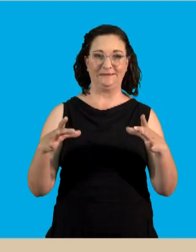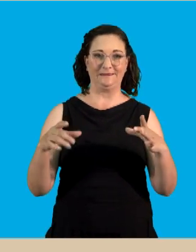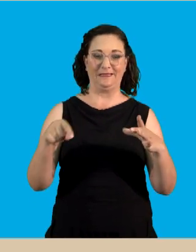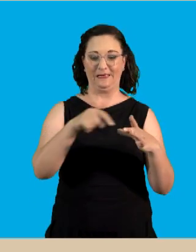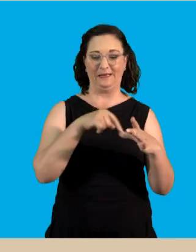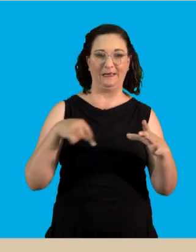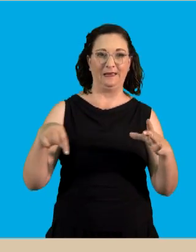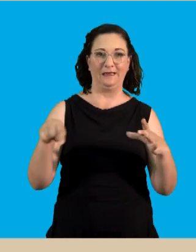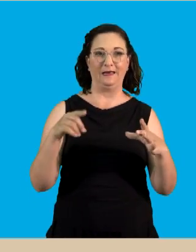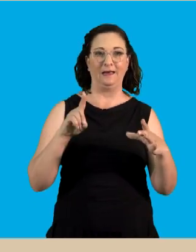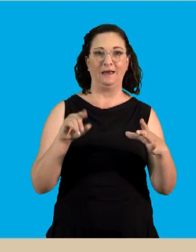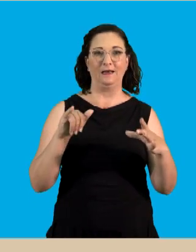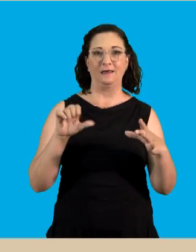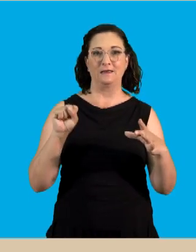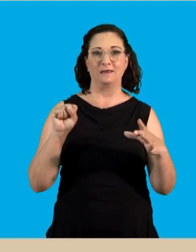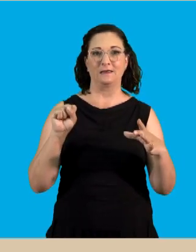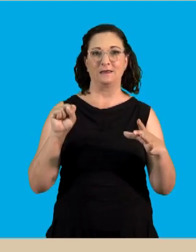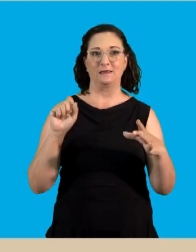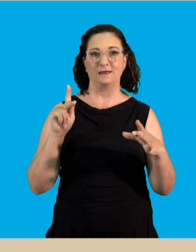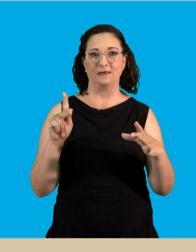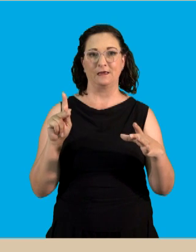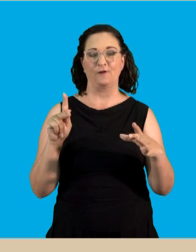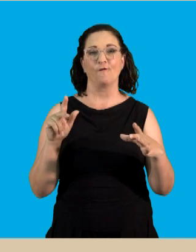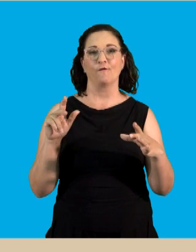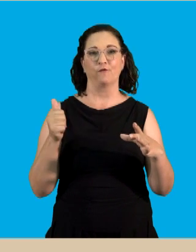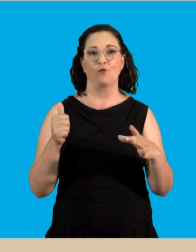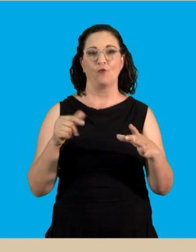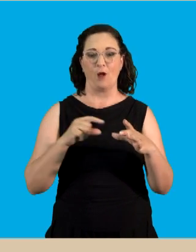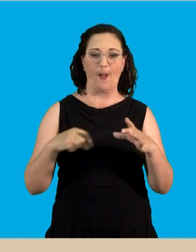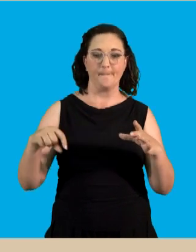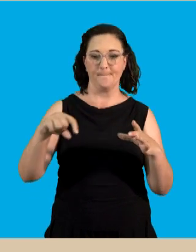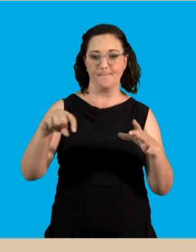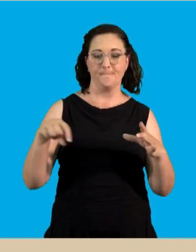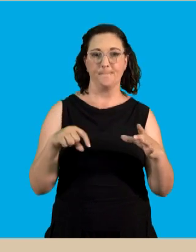our disk. I'm going to call it the spiral arm